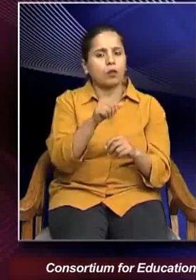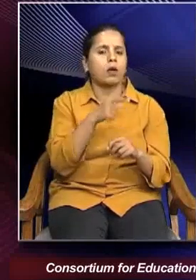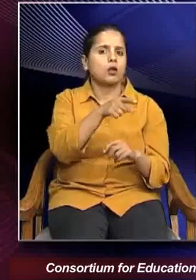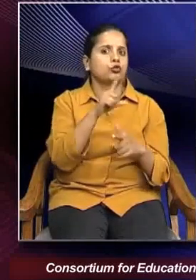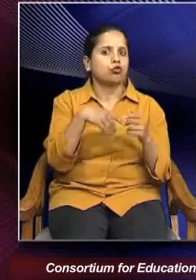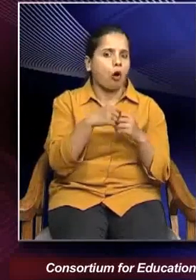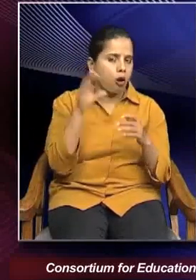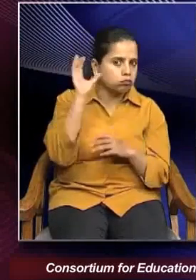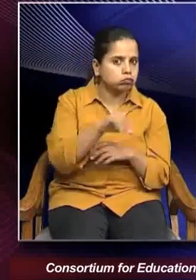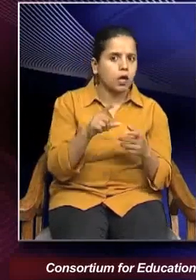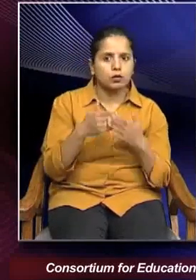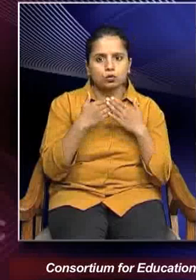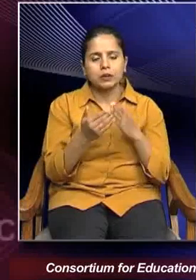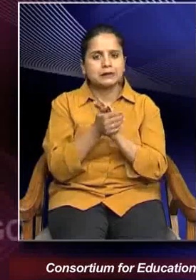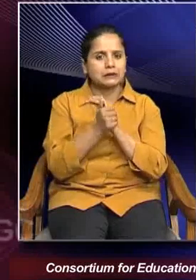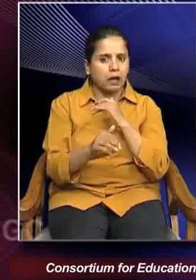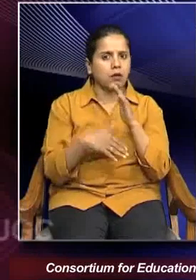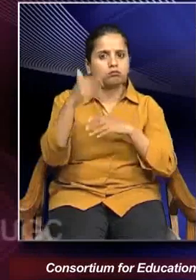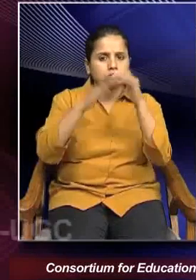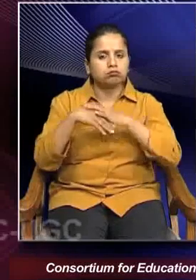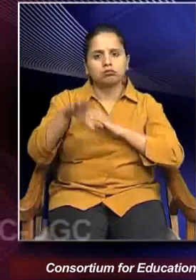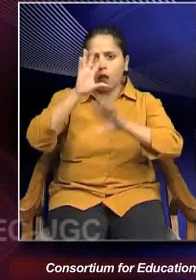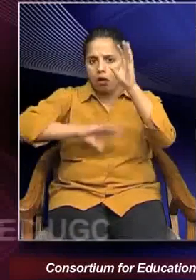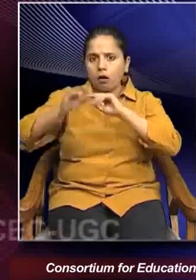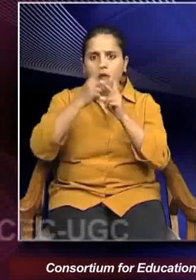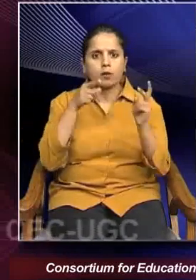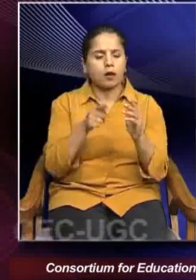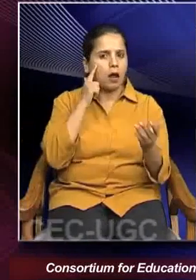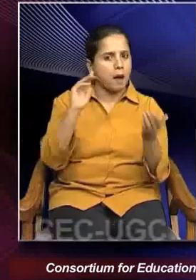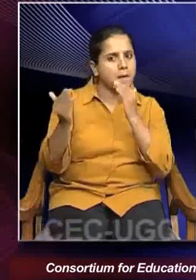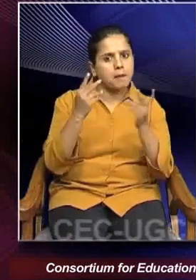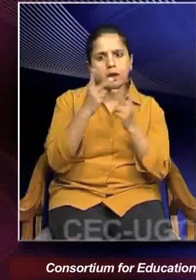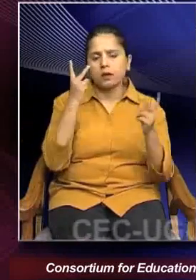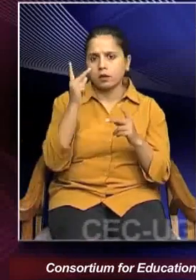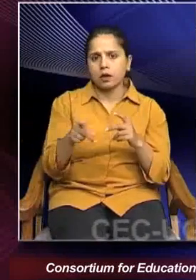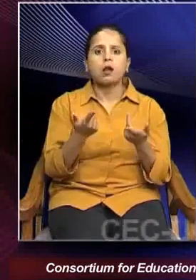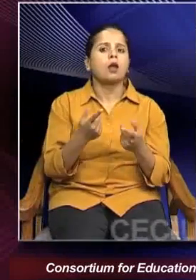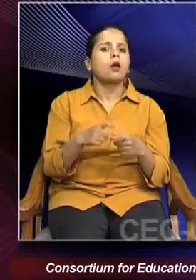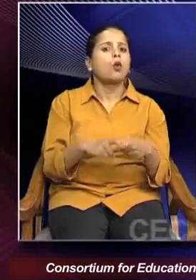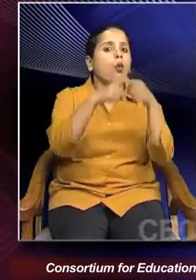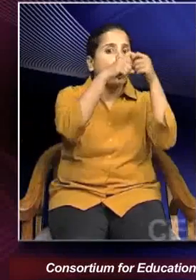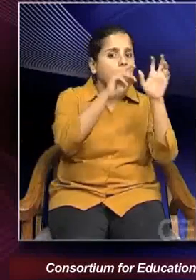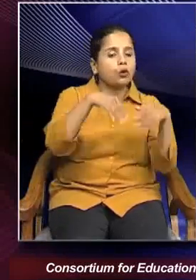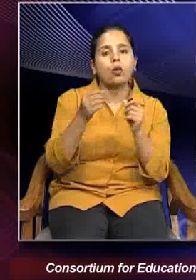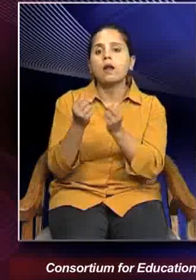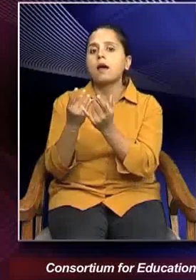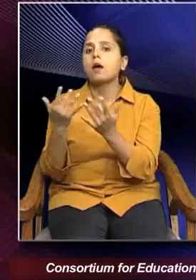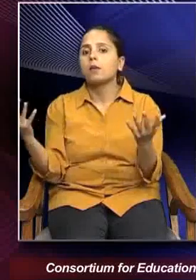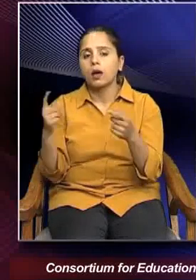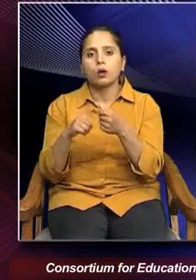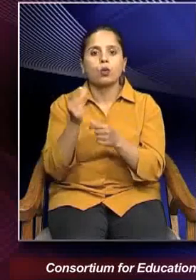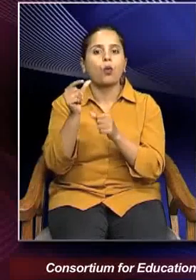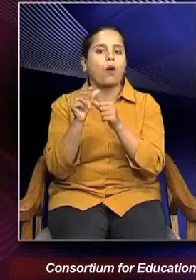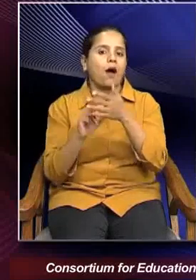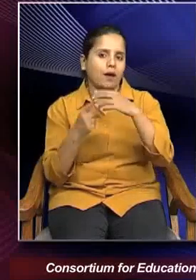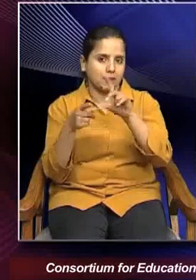careers, education, skill building, and they compare and contrast between quantity and quality of children. So this is how another